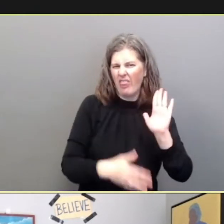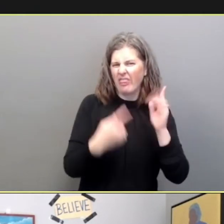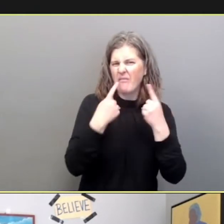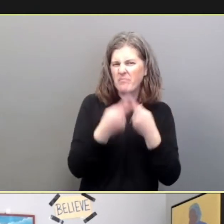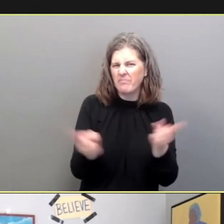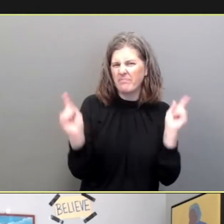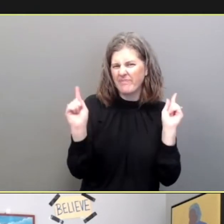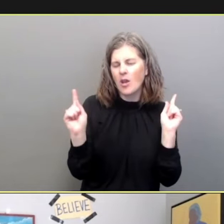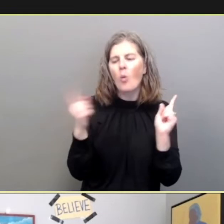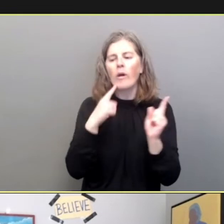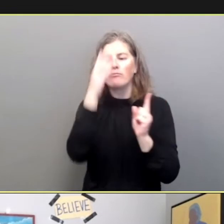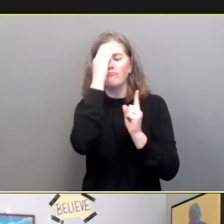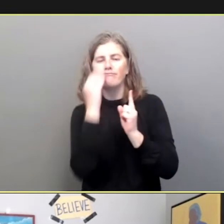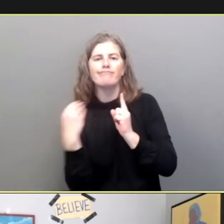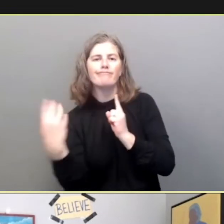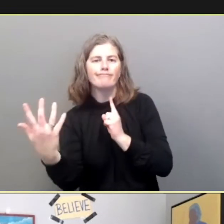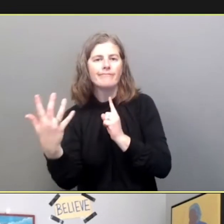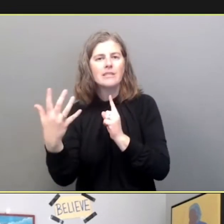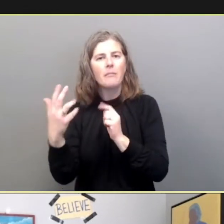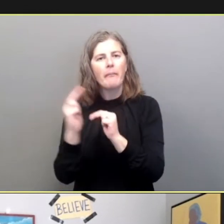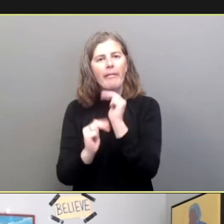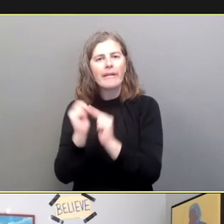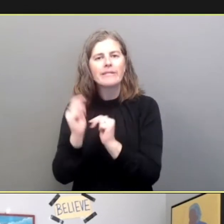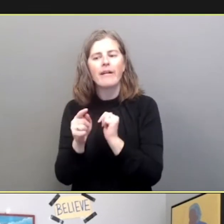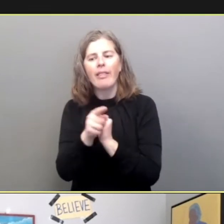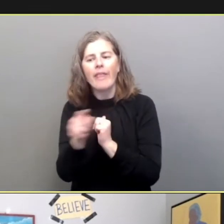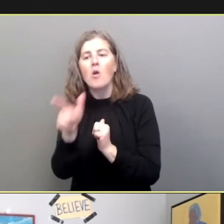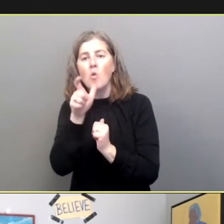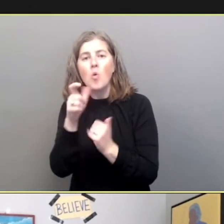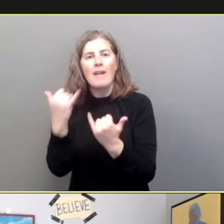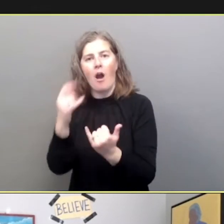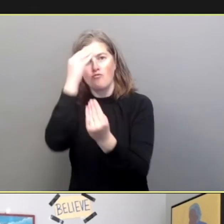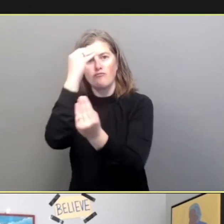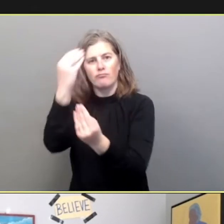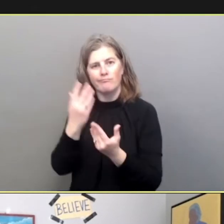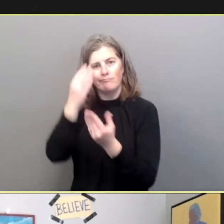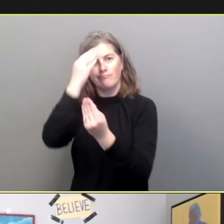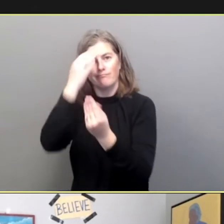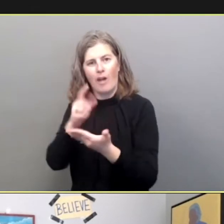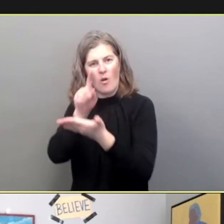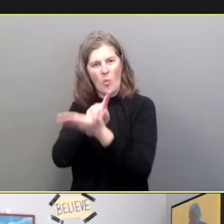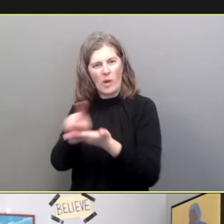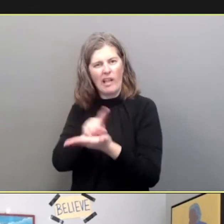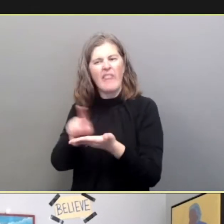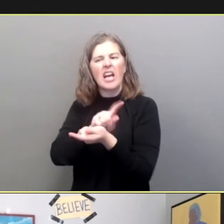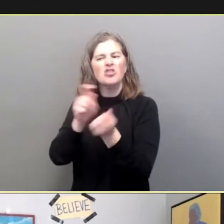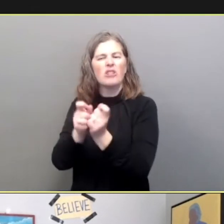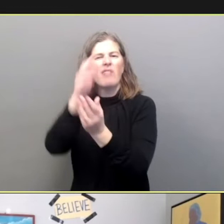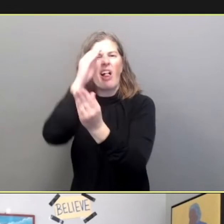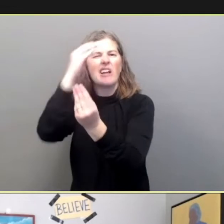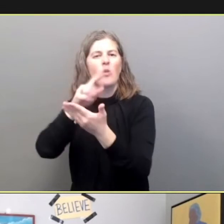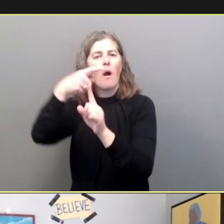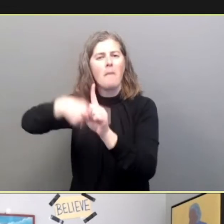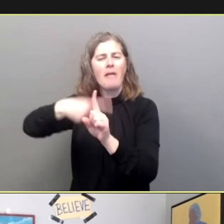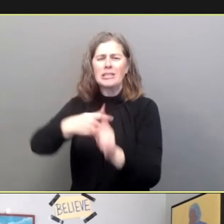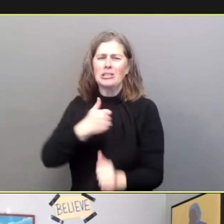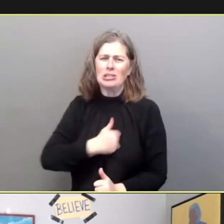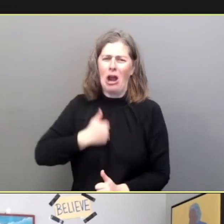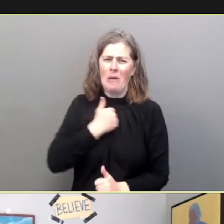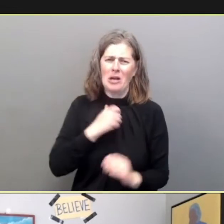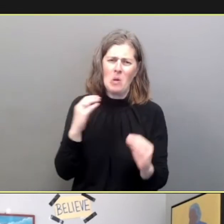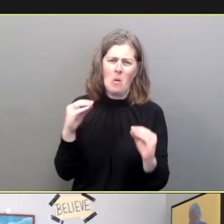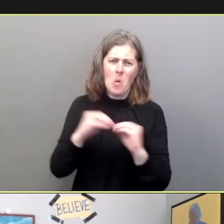just advising facilities who are reporting now that they can report on a monthly basis. So sorry, I don't have anything